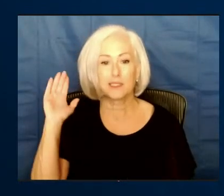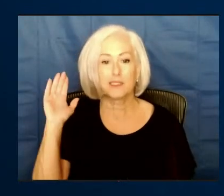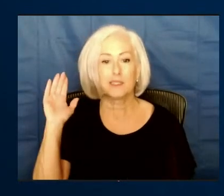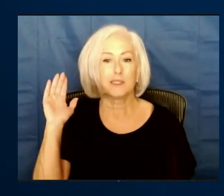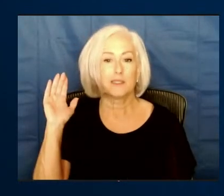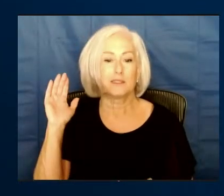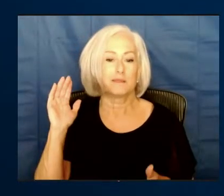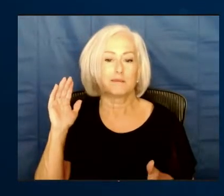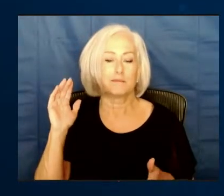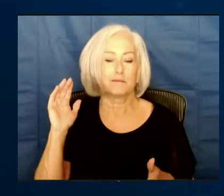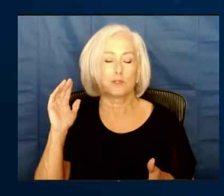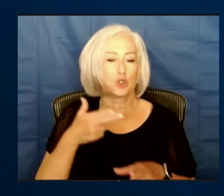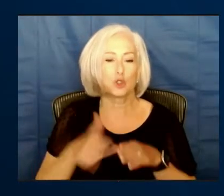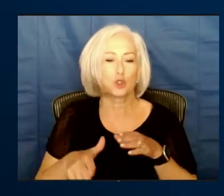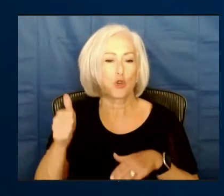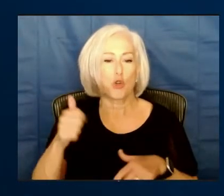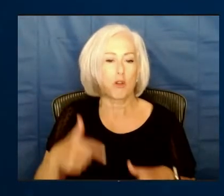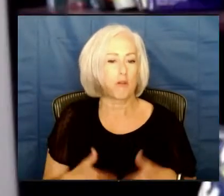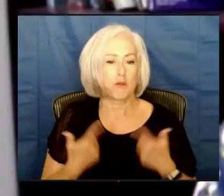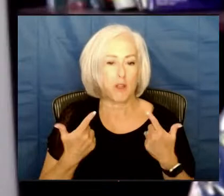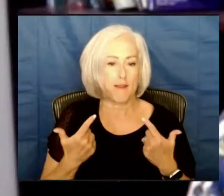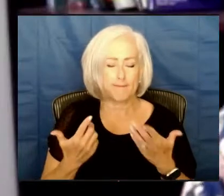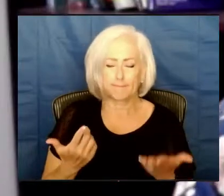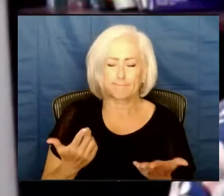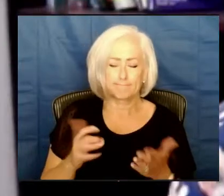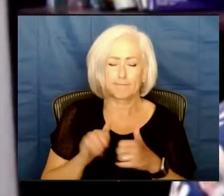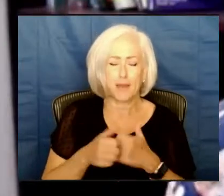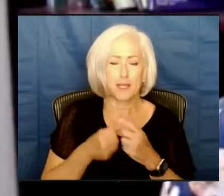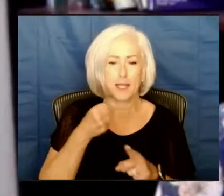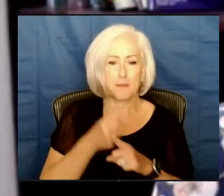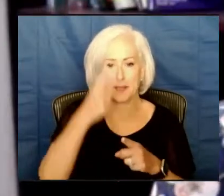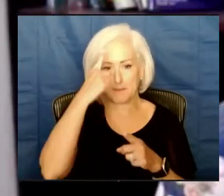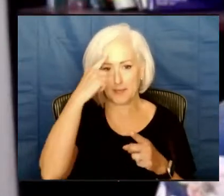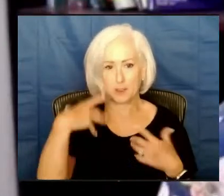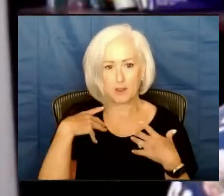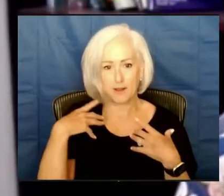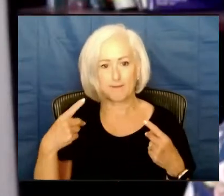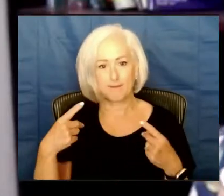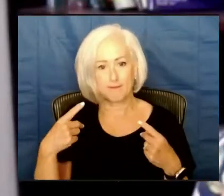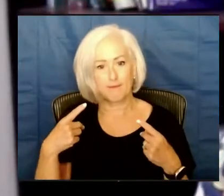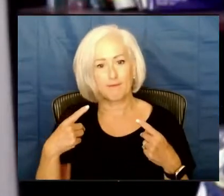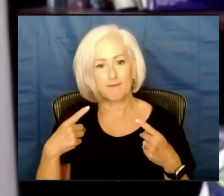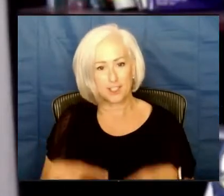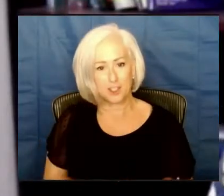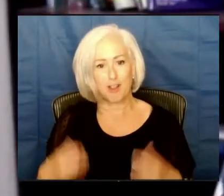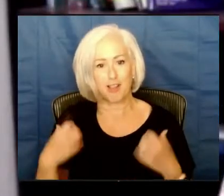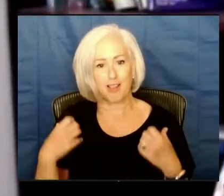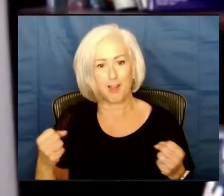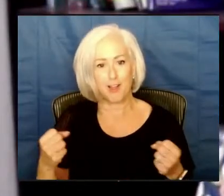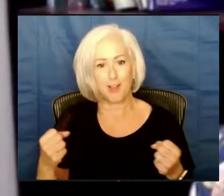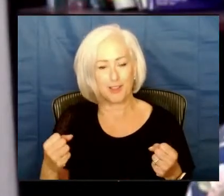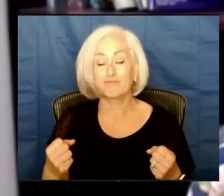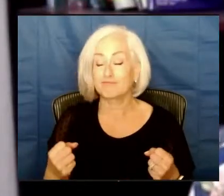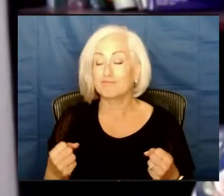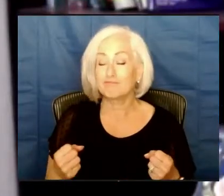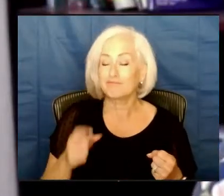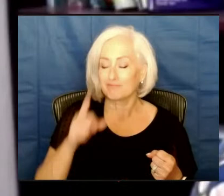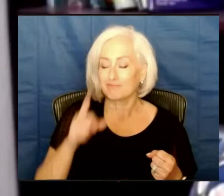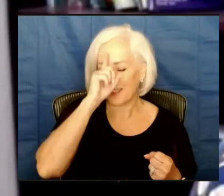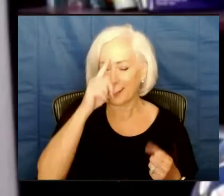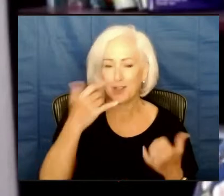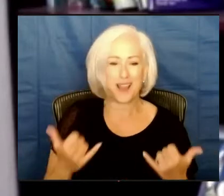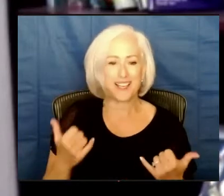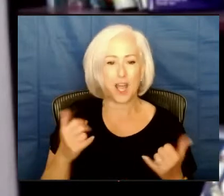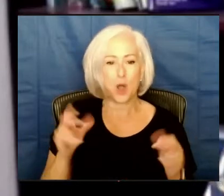mental health and our physical health. I think there's a push, especially from the mental health world, as we're trying